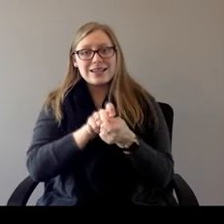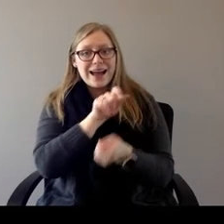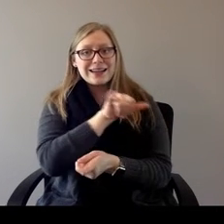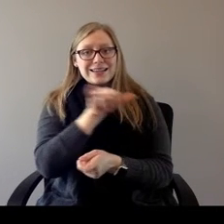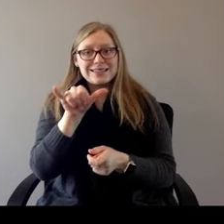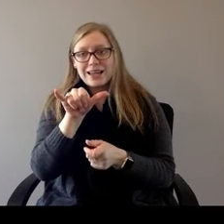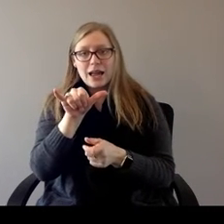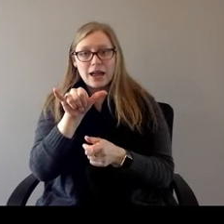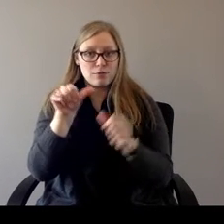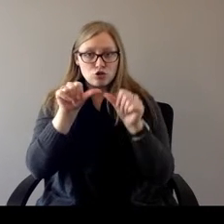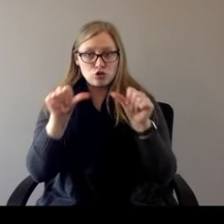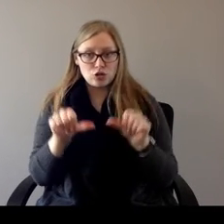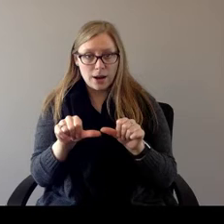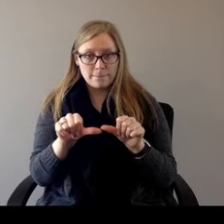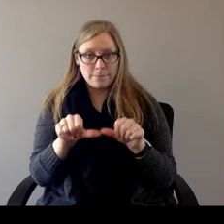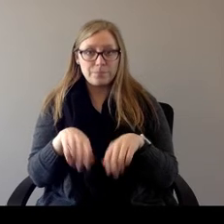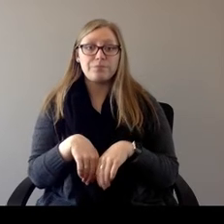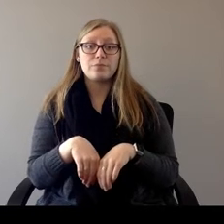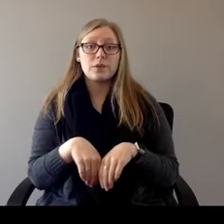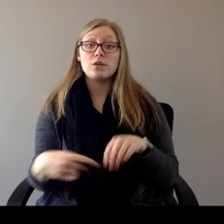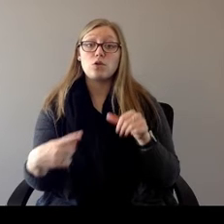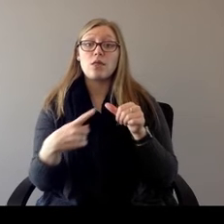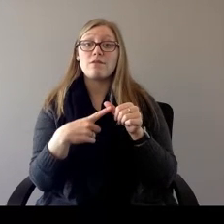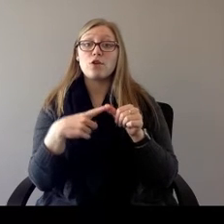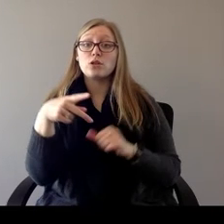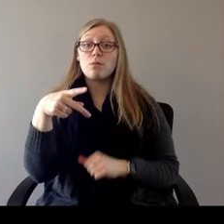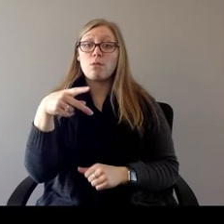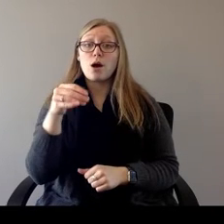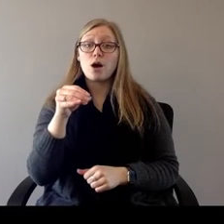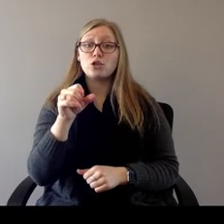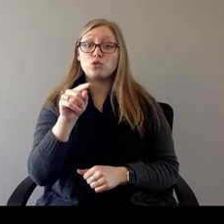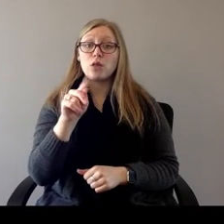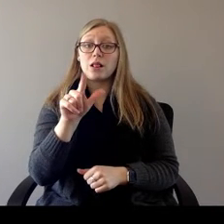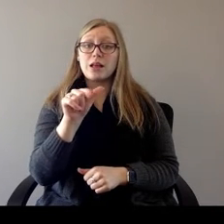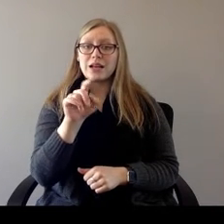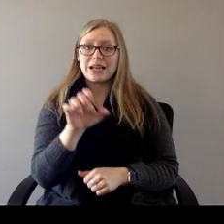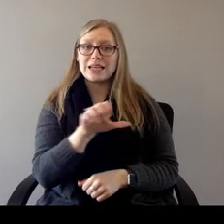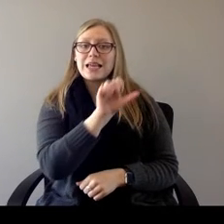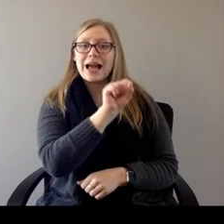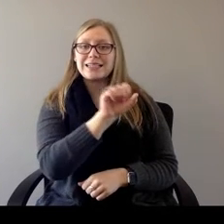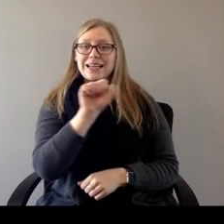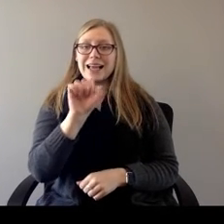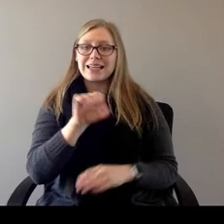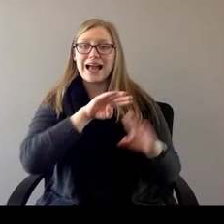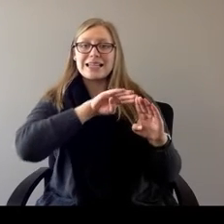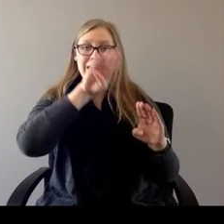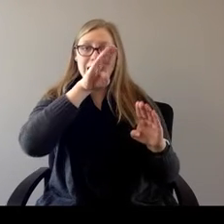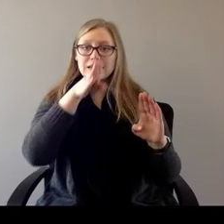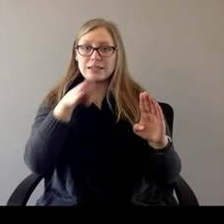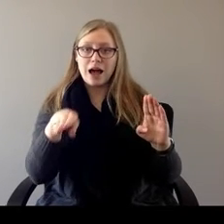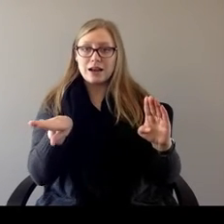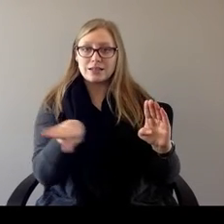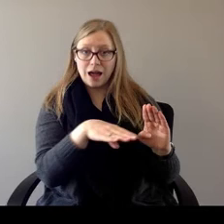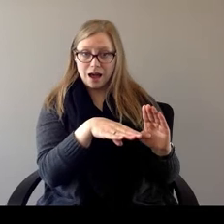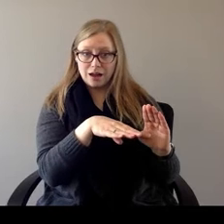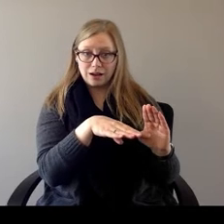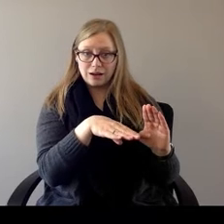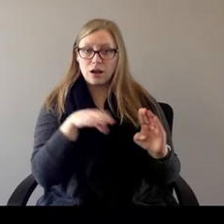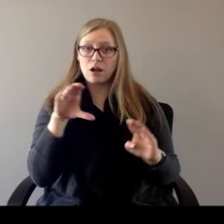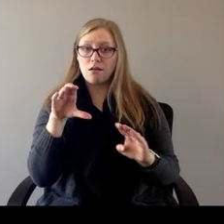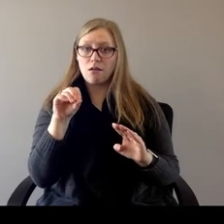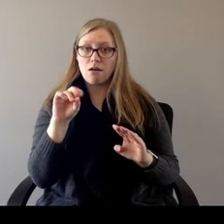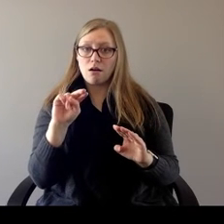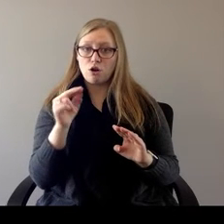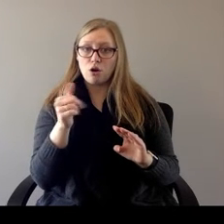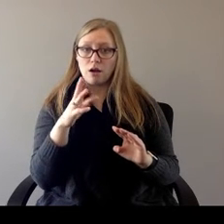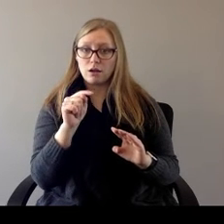So the first postulate is the side-side-side congruence postulate for triangles. And it just says that if 3 sides of one